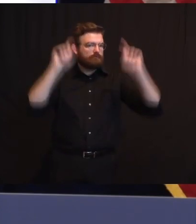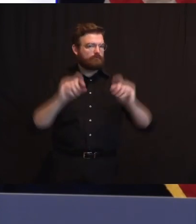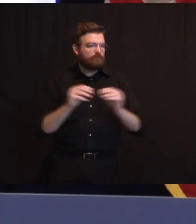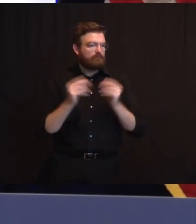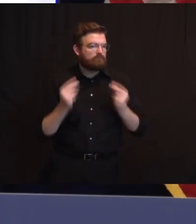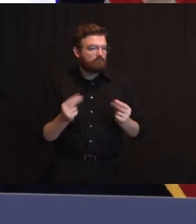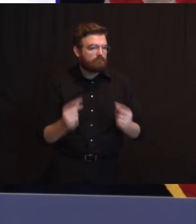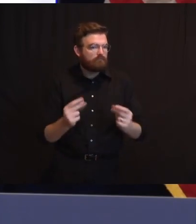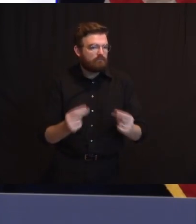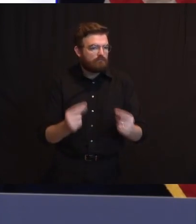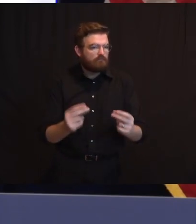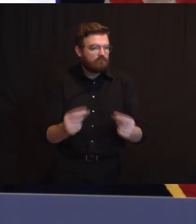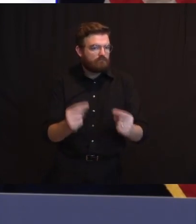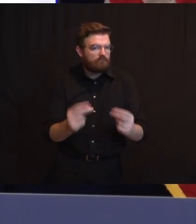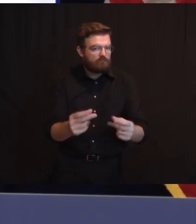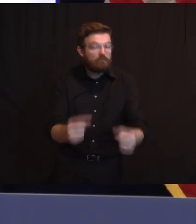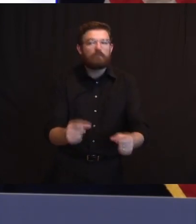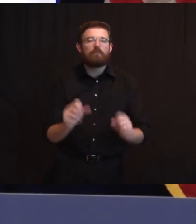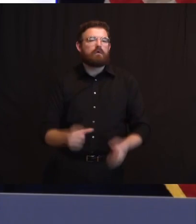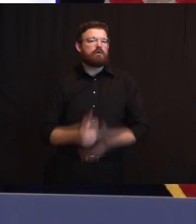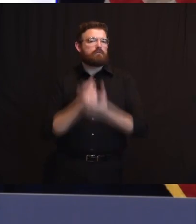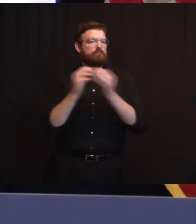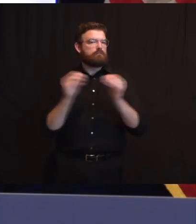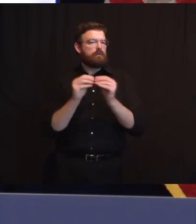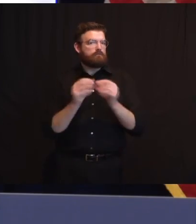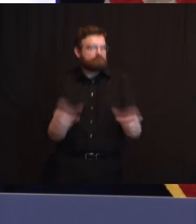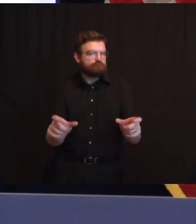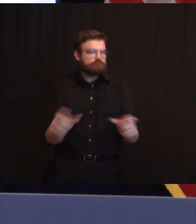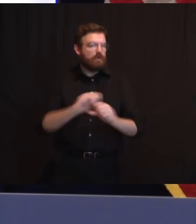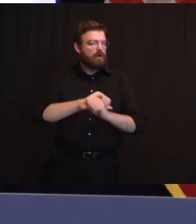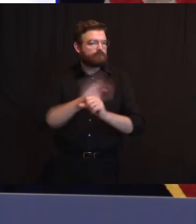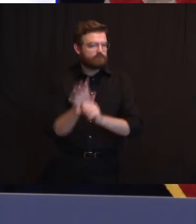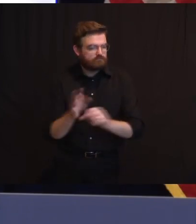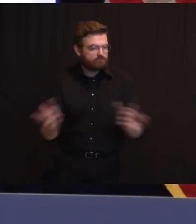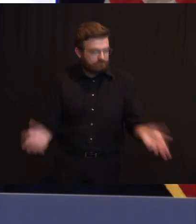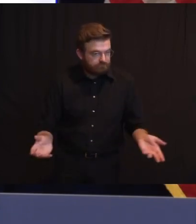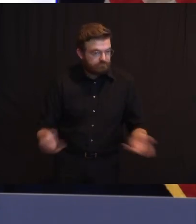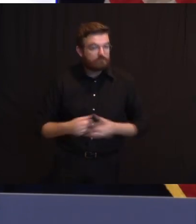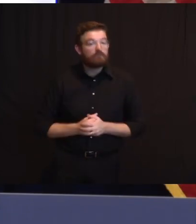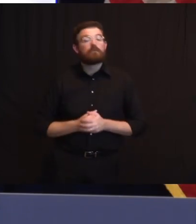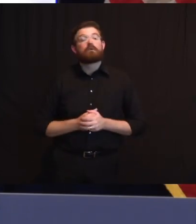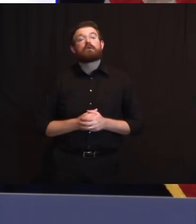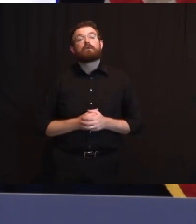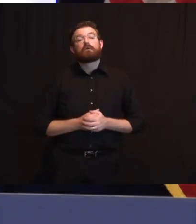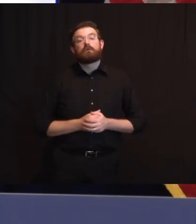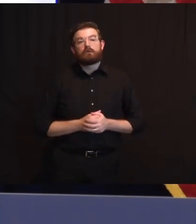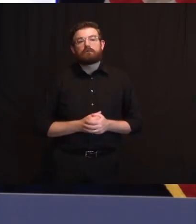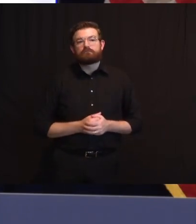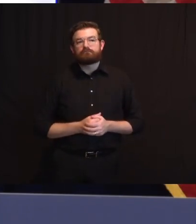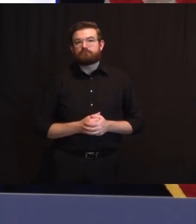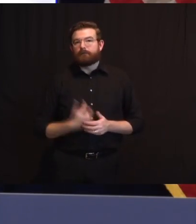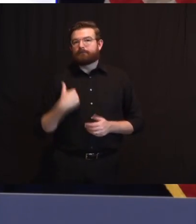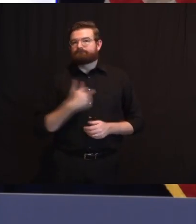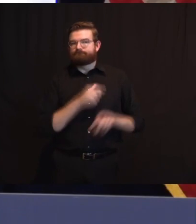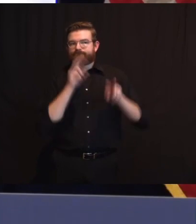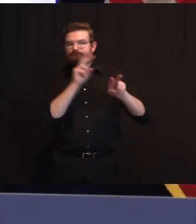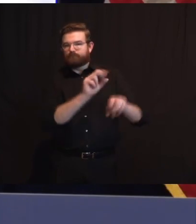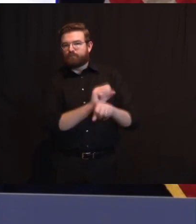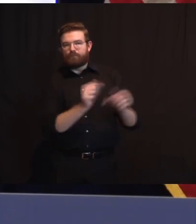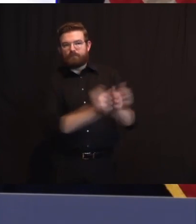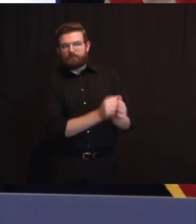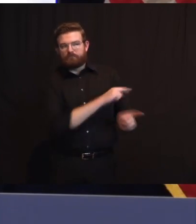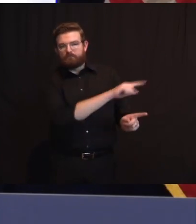on the collaborations we have currently with our hospitals to better serve New Jerseyans. Along with a strong testing program, we